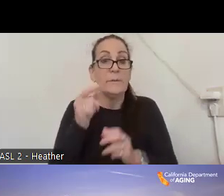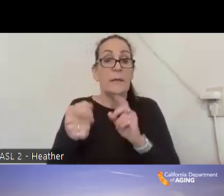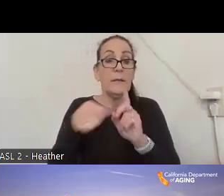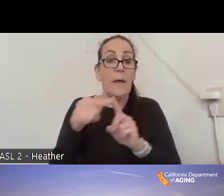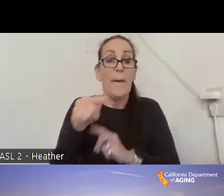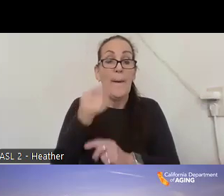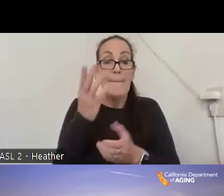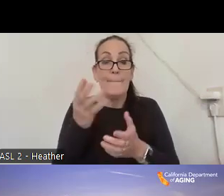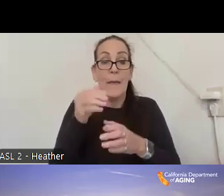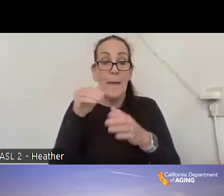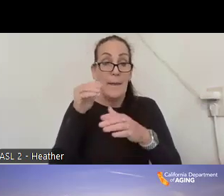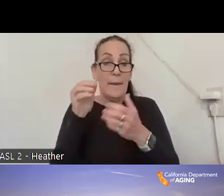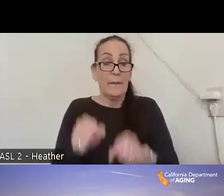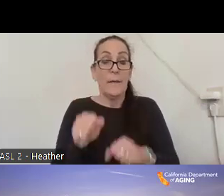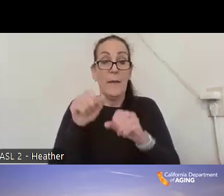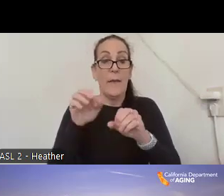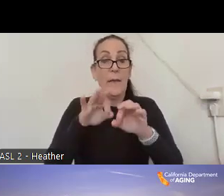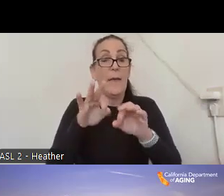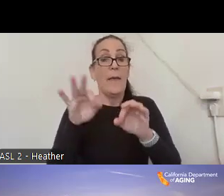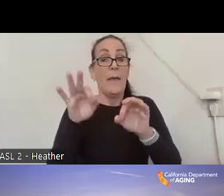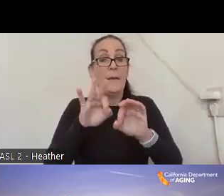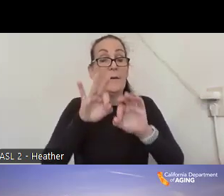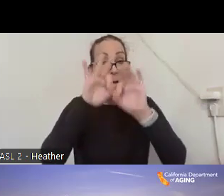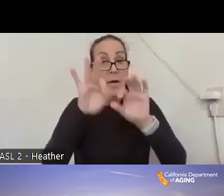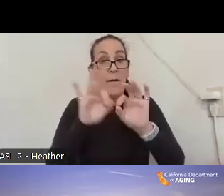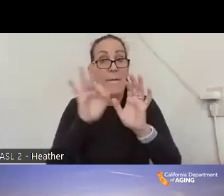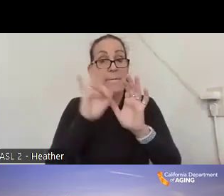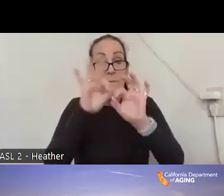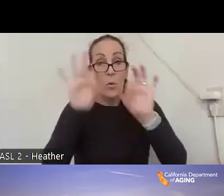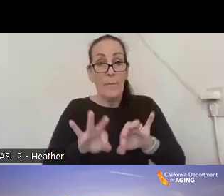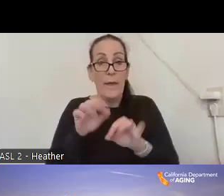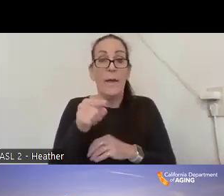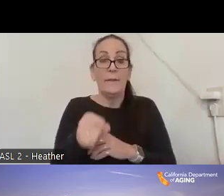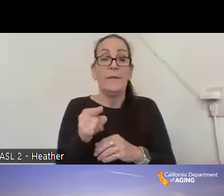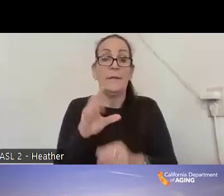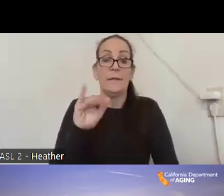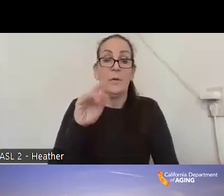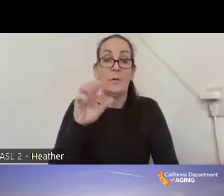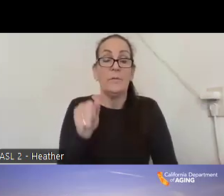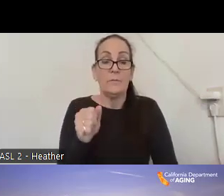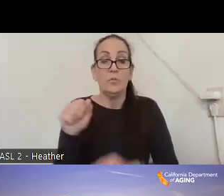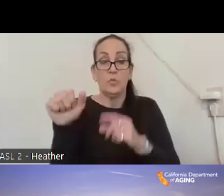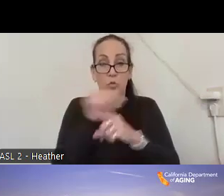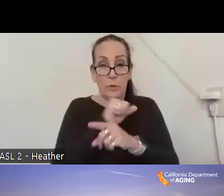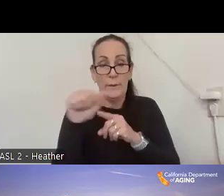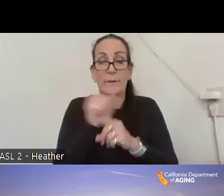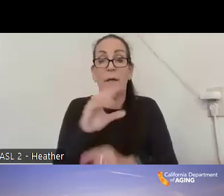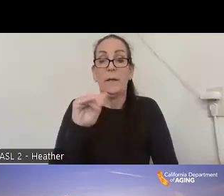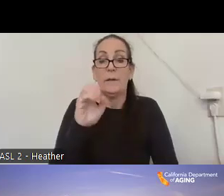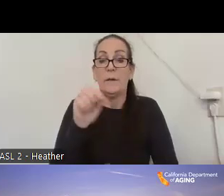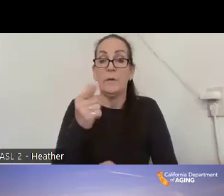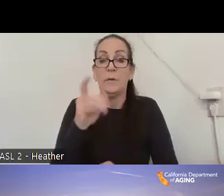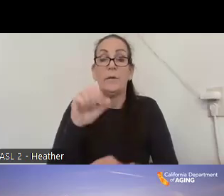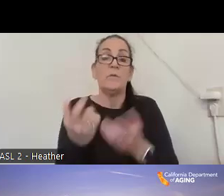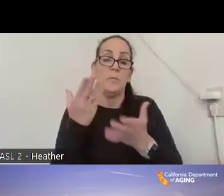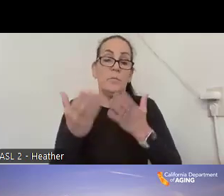best access and find which trainings are best for the caregivers. Sometimes trainings that are available, they might